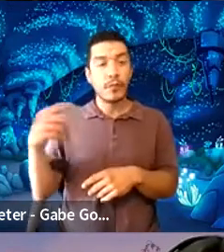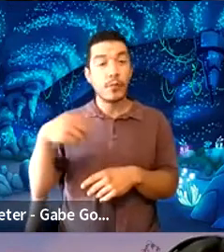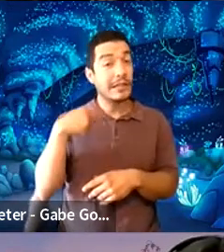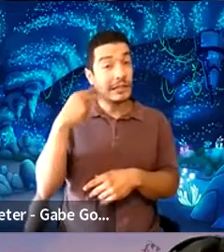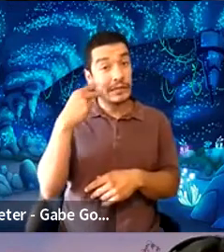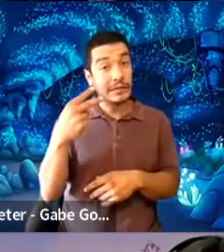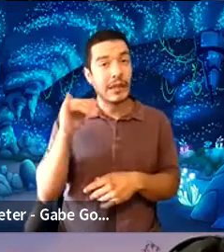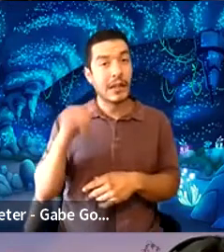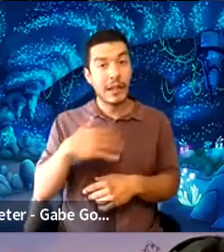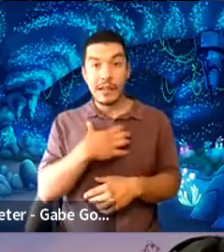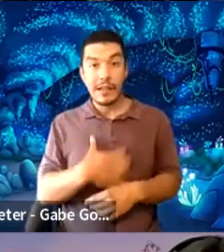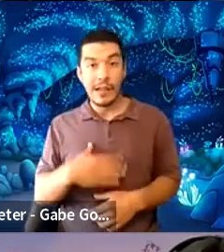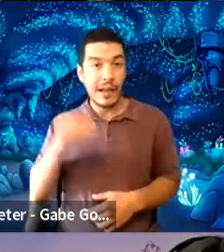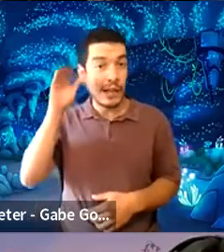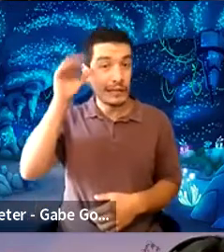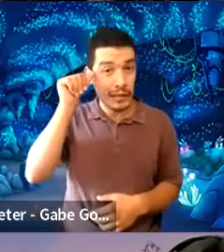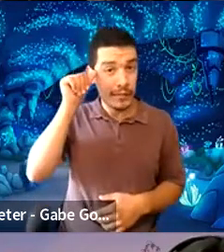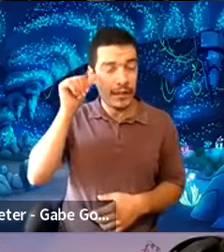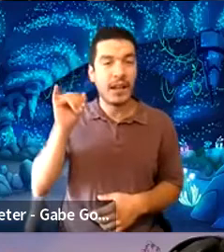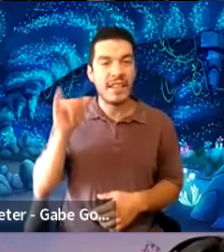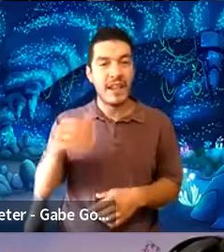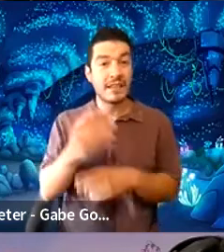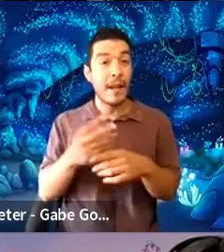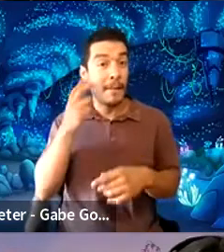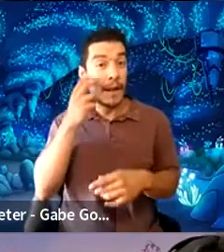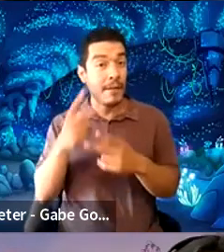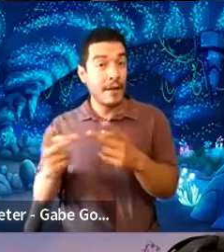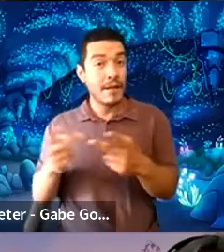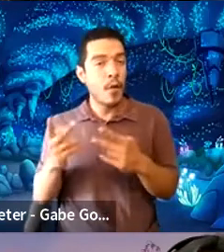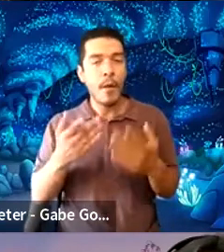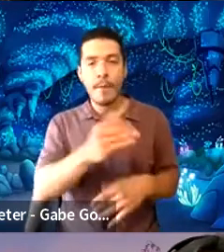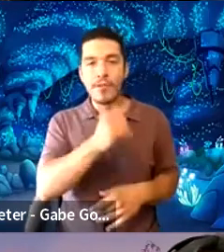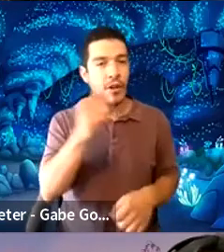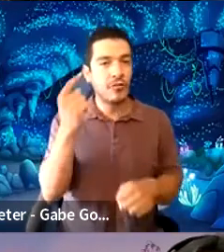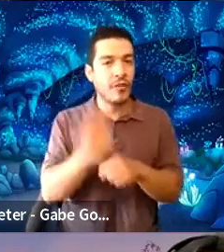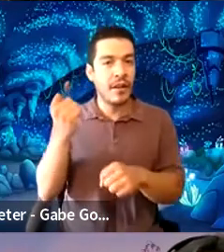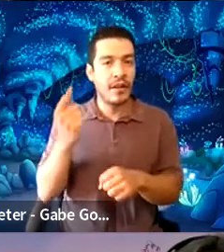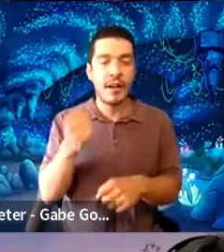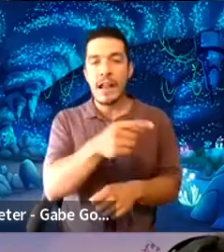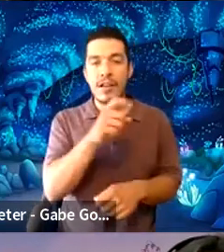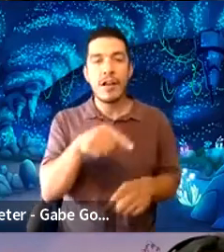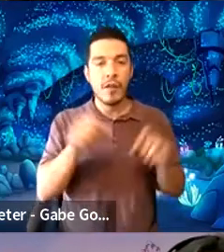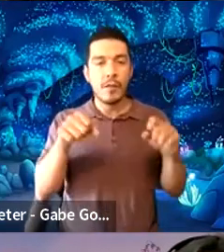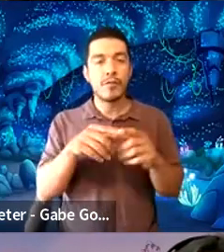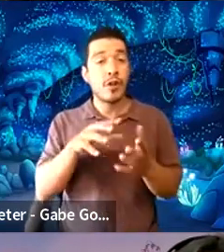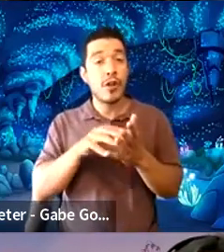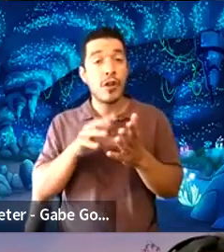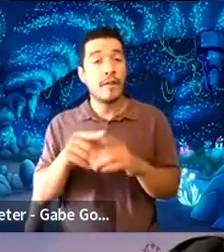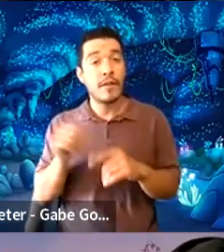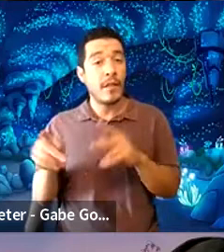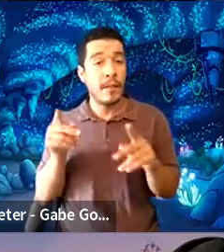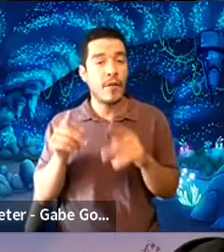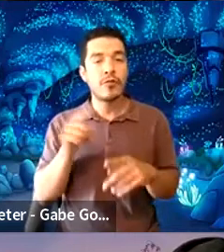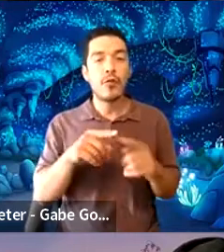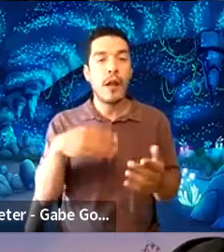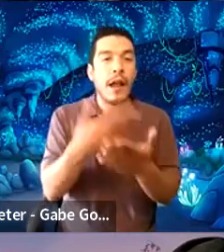that tenacity and stubbornness with some blind spots where maybe she isn't 100% right and she needs to be able to learn from other people in order to